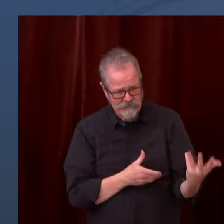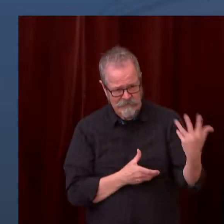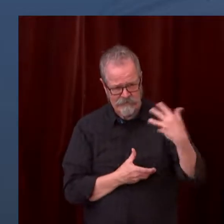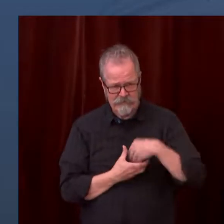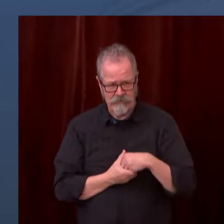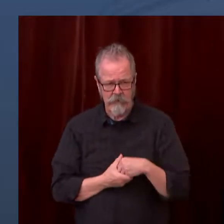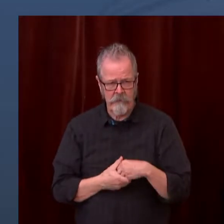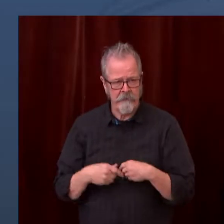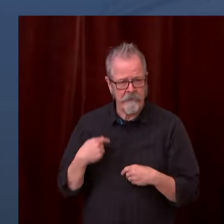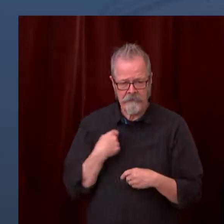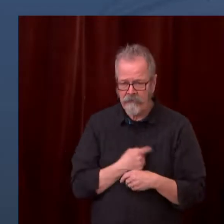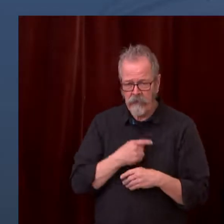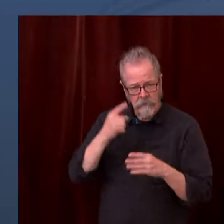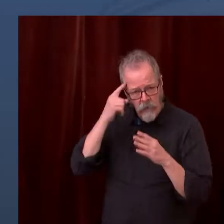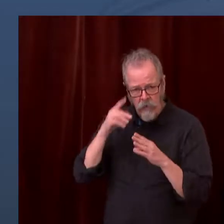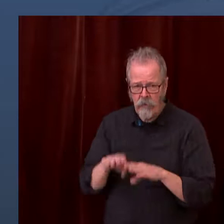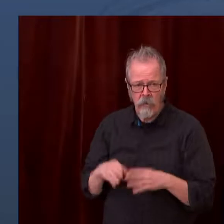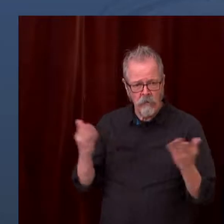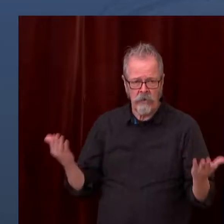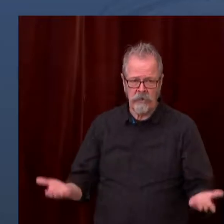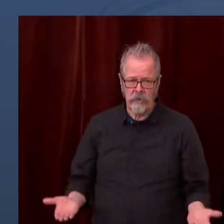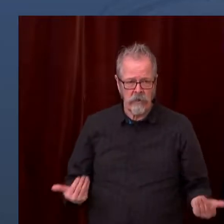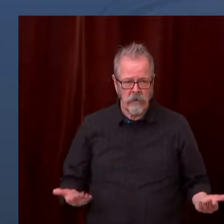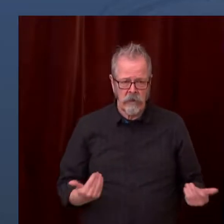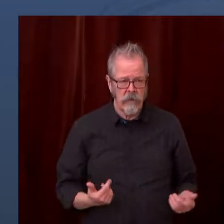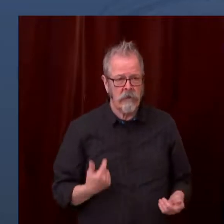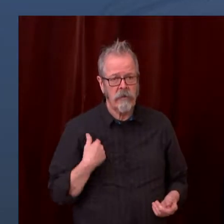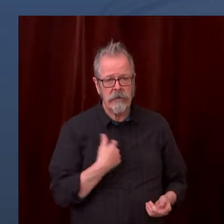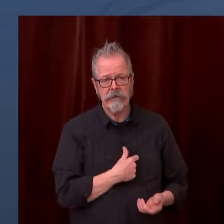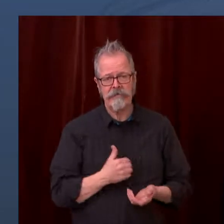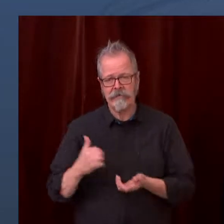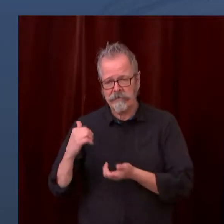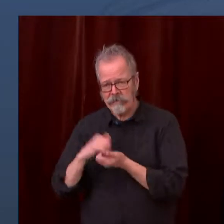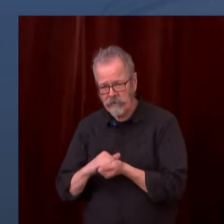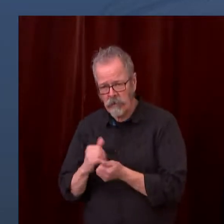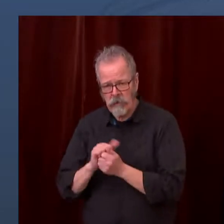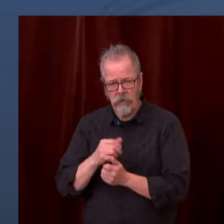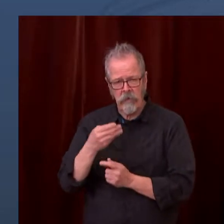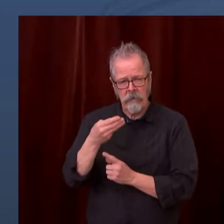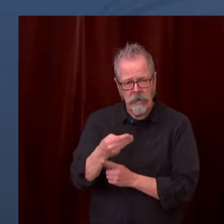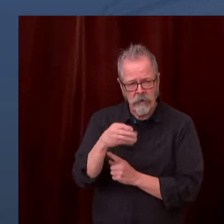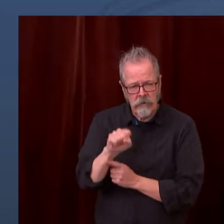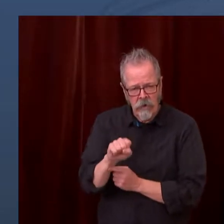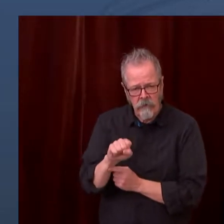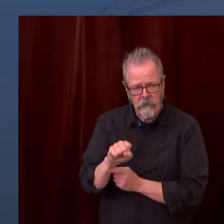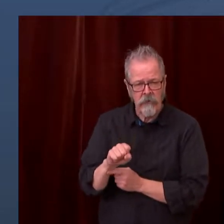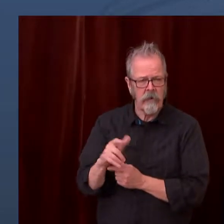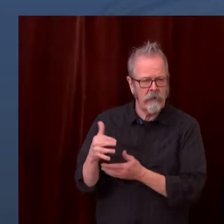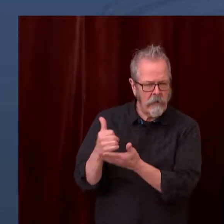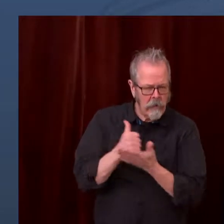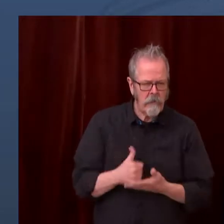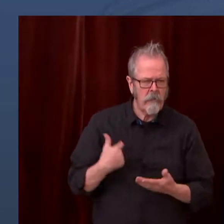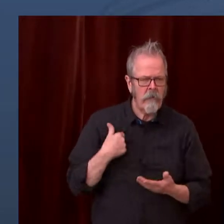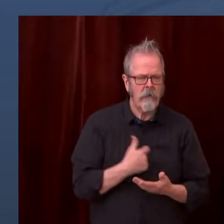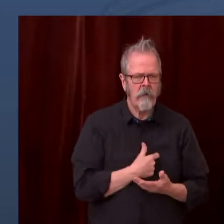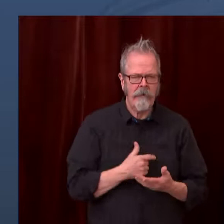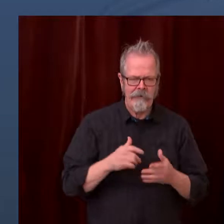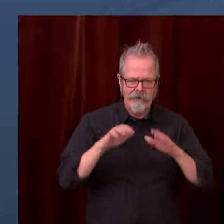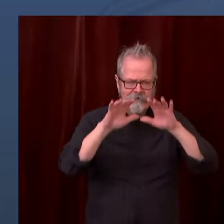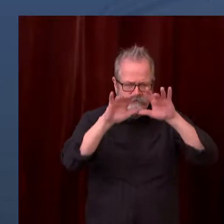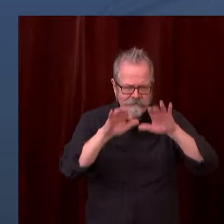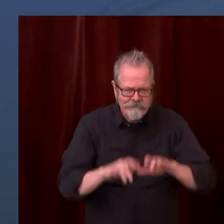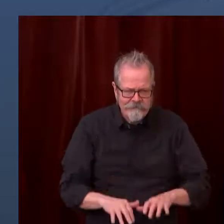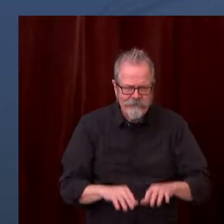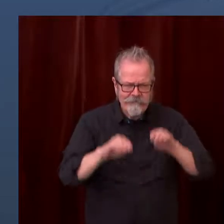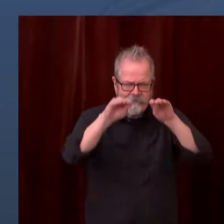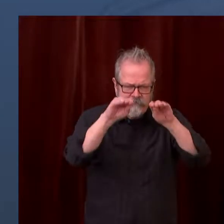expand that experience, that it makes it easier for people when they come onto the DOH website to